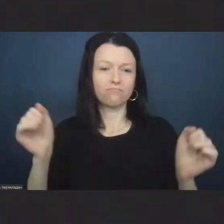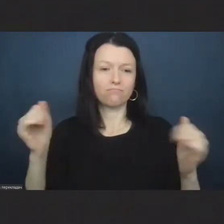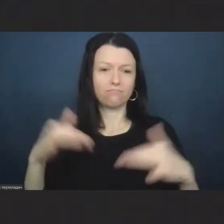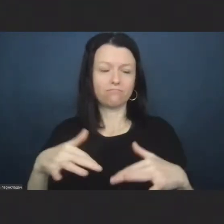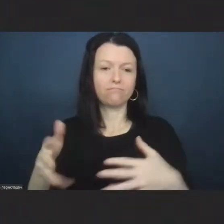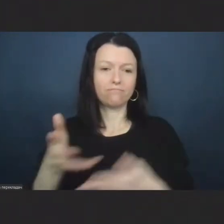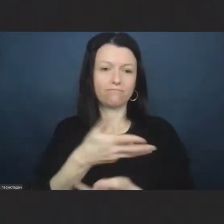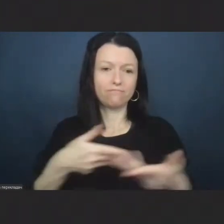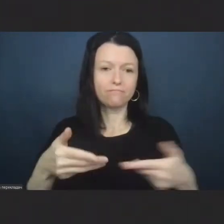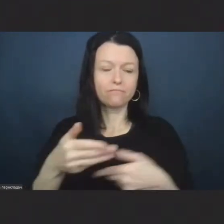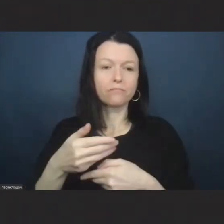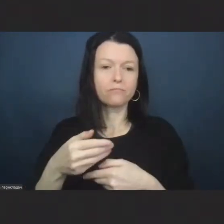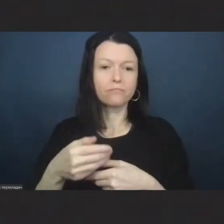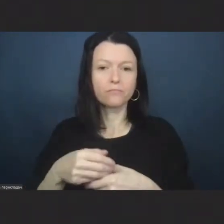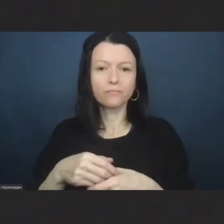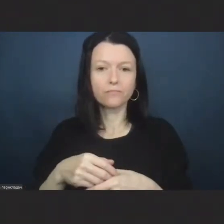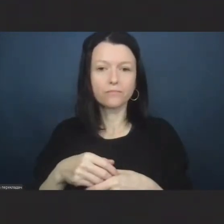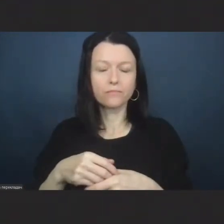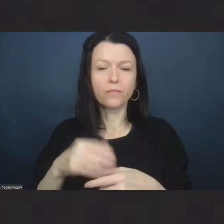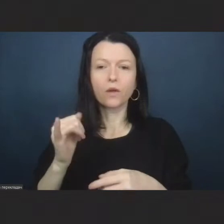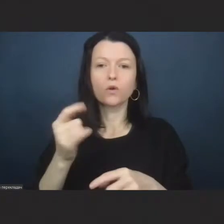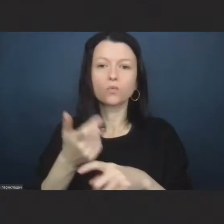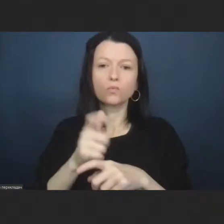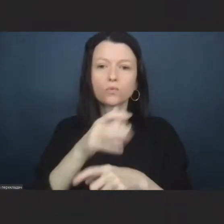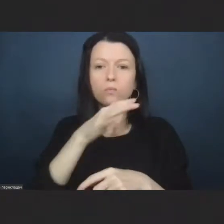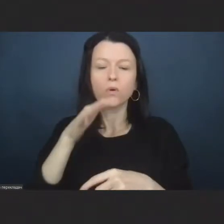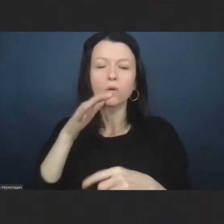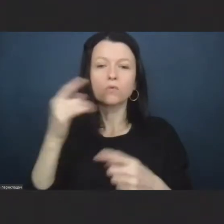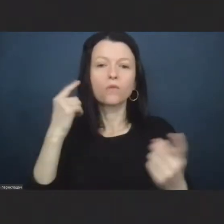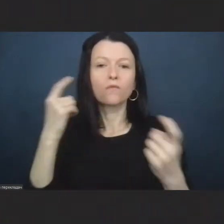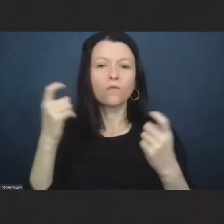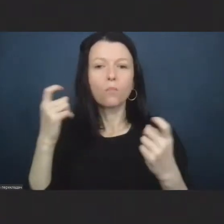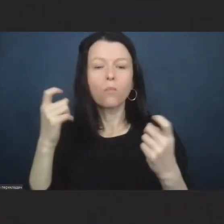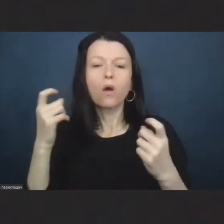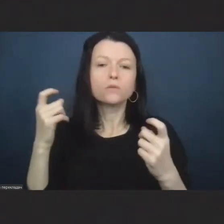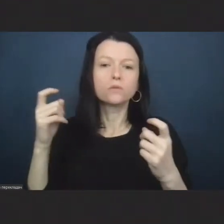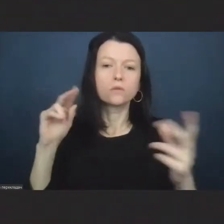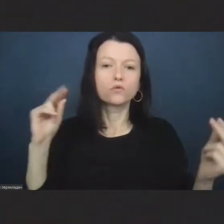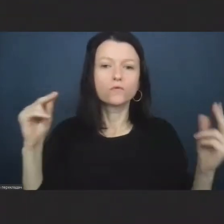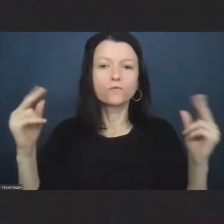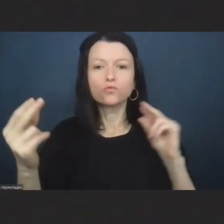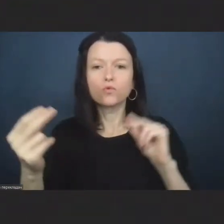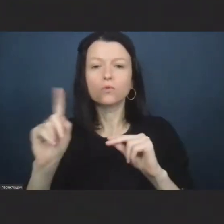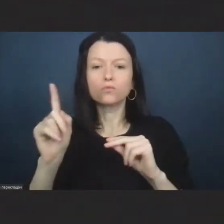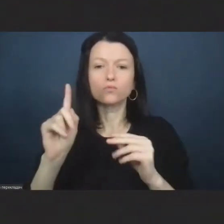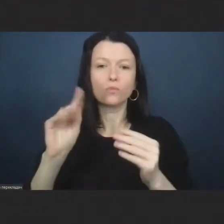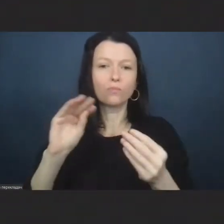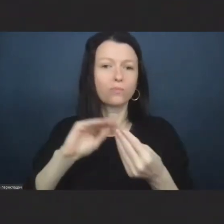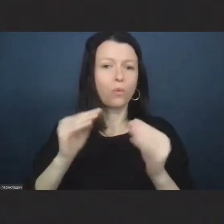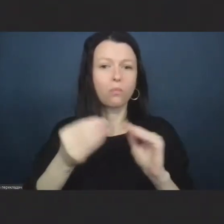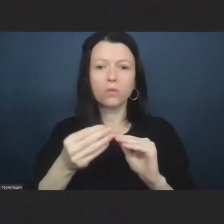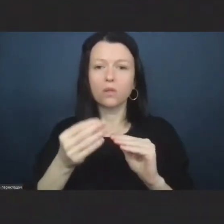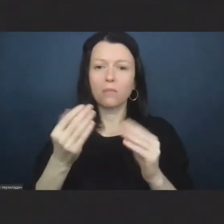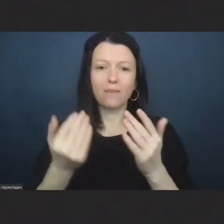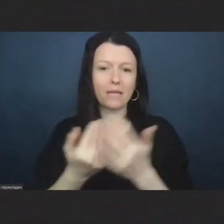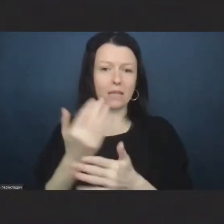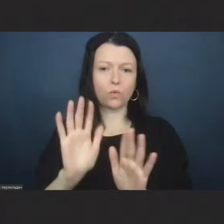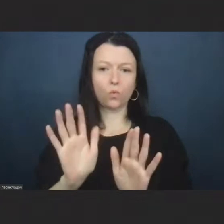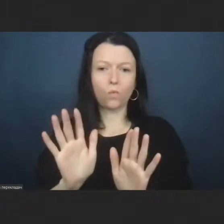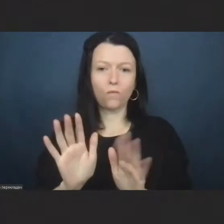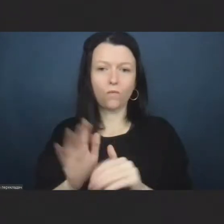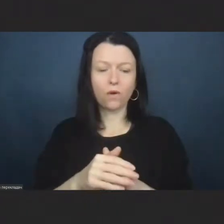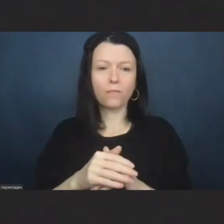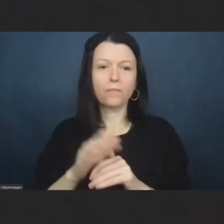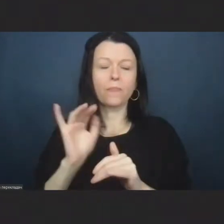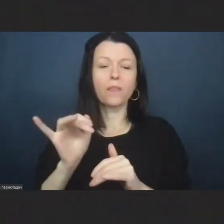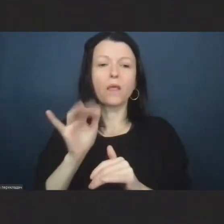has brought us together here. There is a lot of information that we have heard to the effect that the problem is